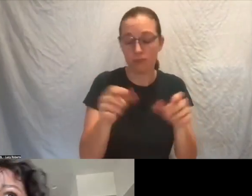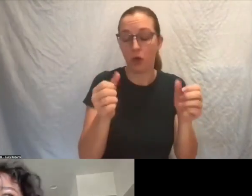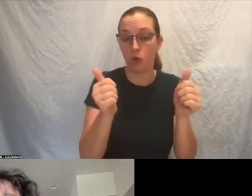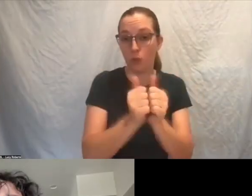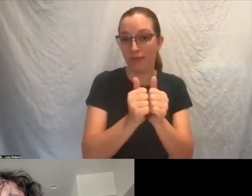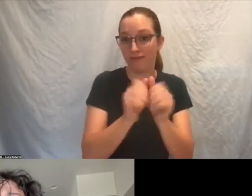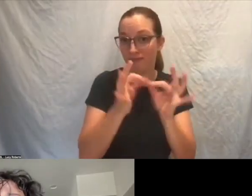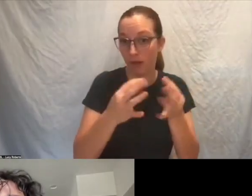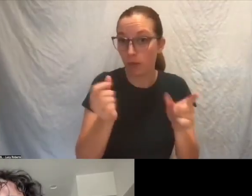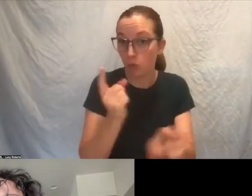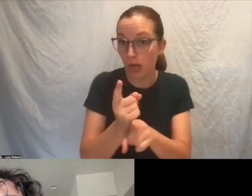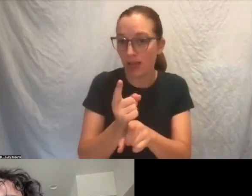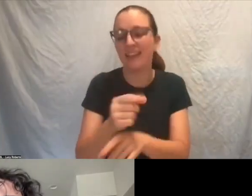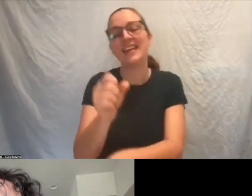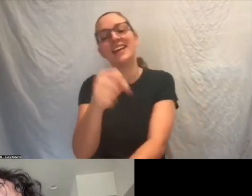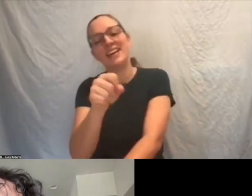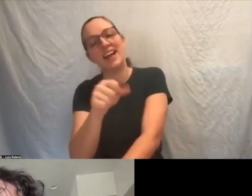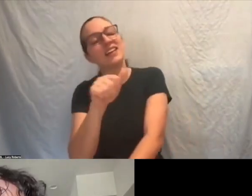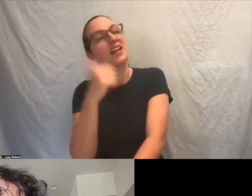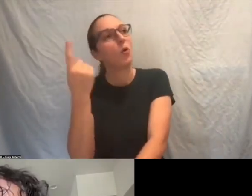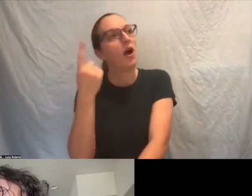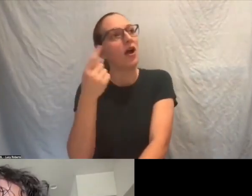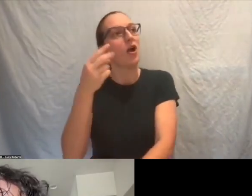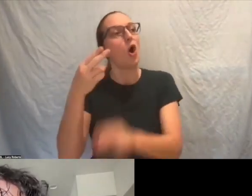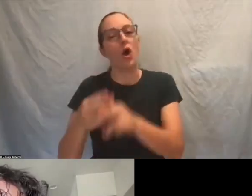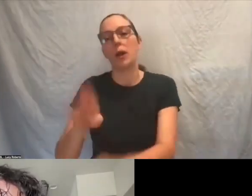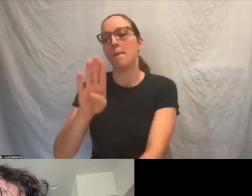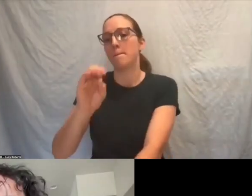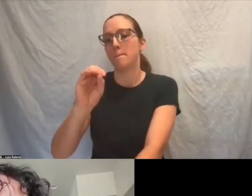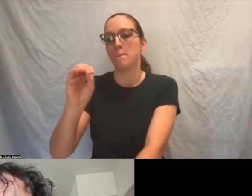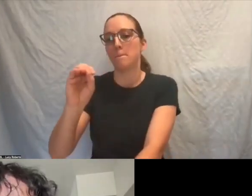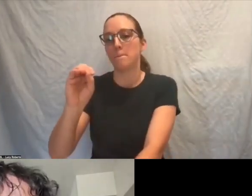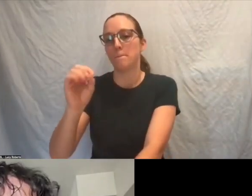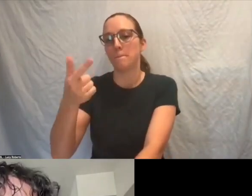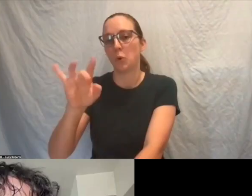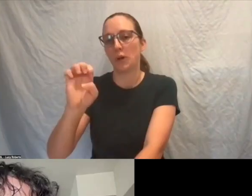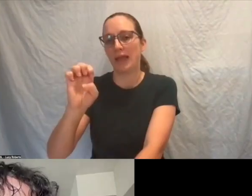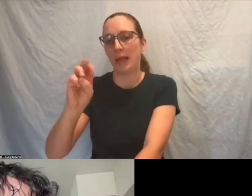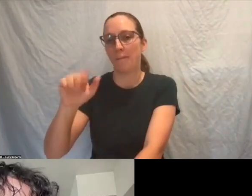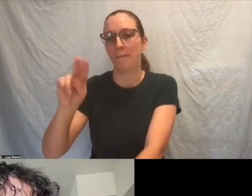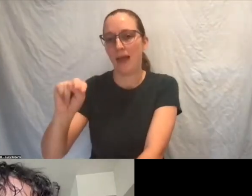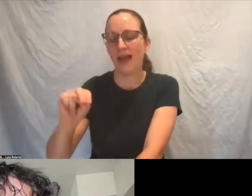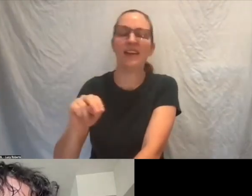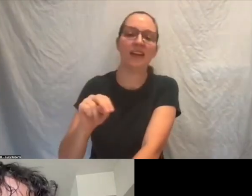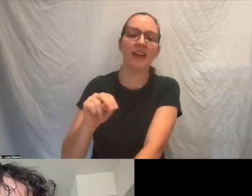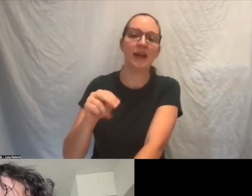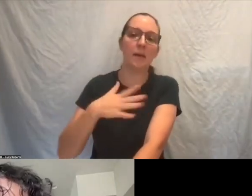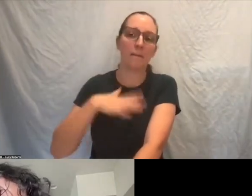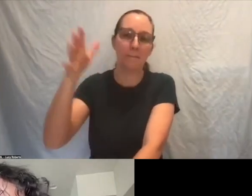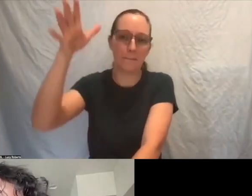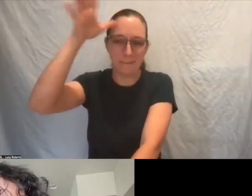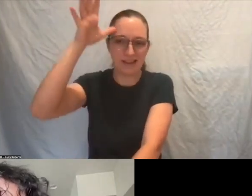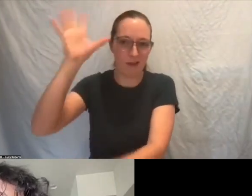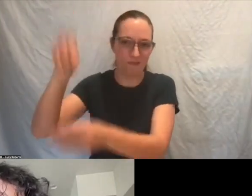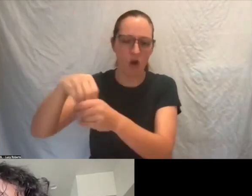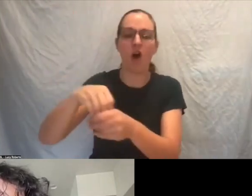did another one called The Boogeyman, and that one was, well, my dad was also in You Are Adorable because that was when